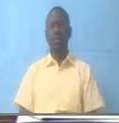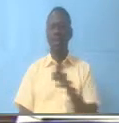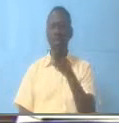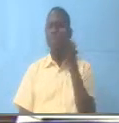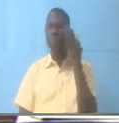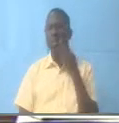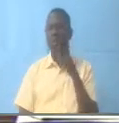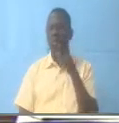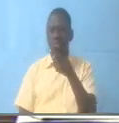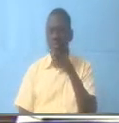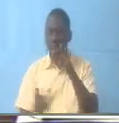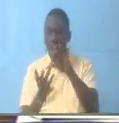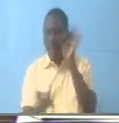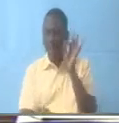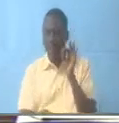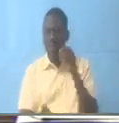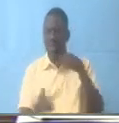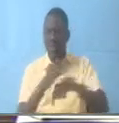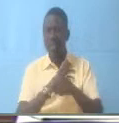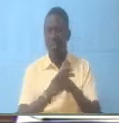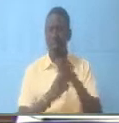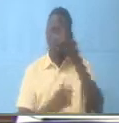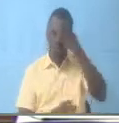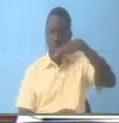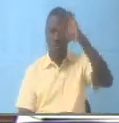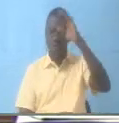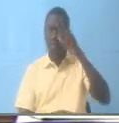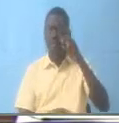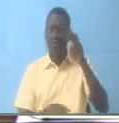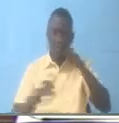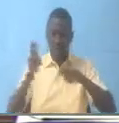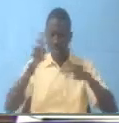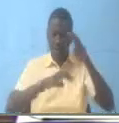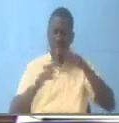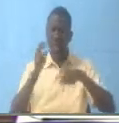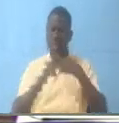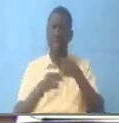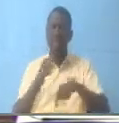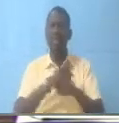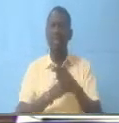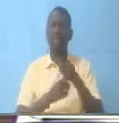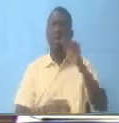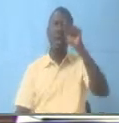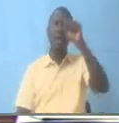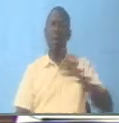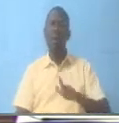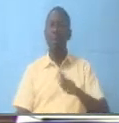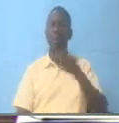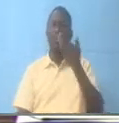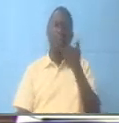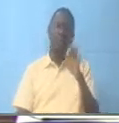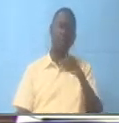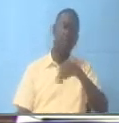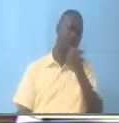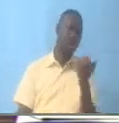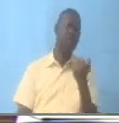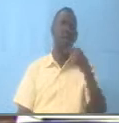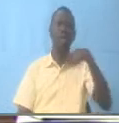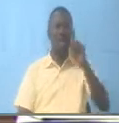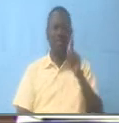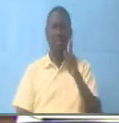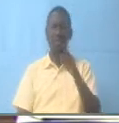appointed into the Commission of Inquiry in the April 10 and 11 incident? di ñu mun a wax kañ lañ la